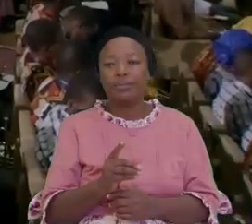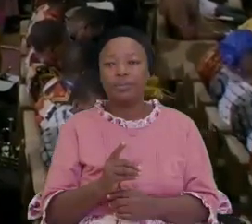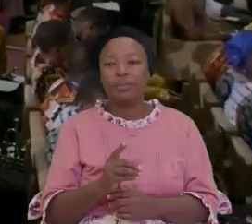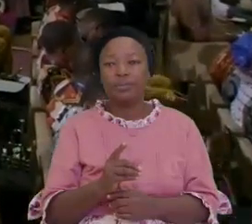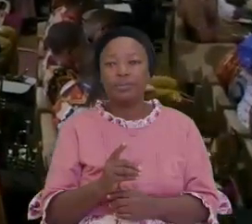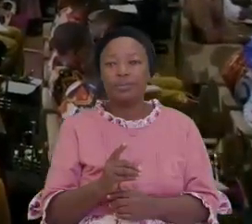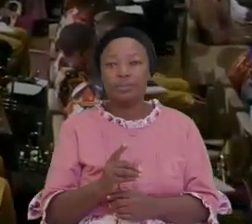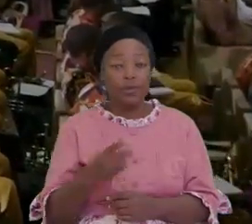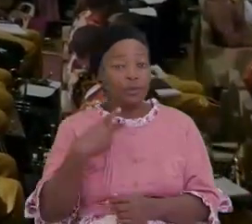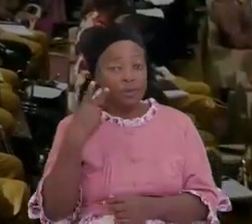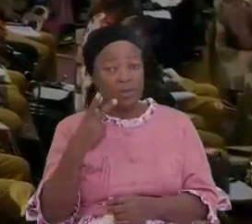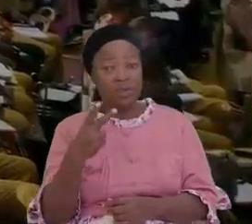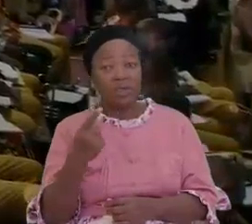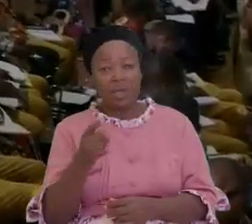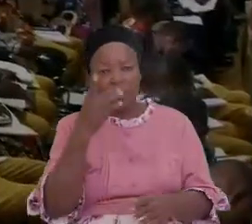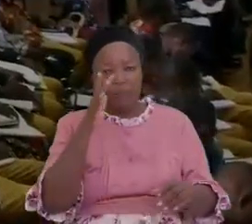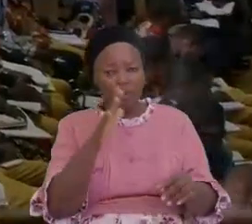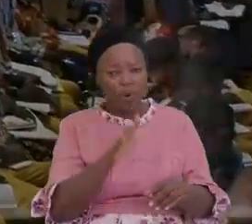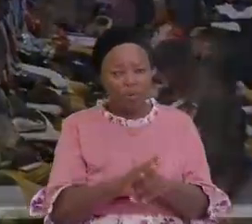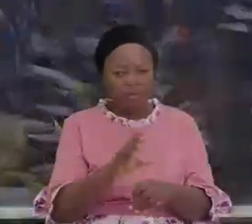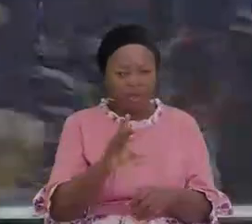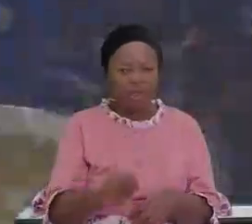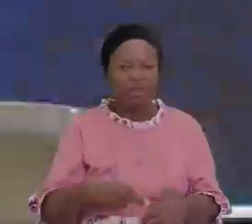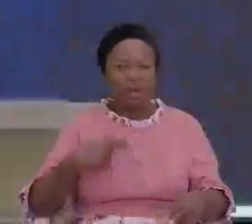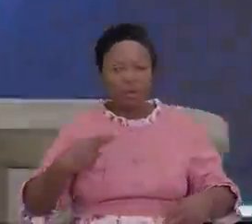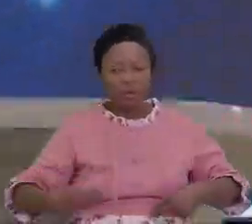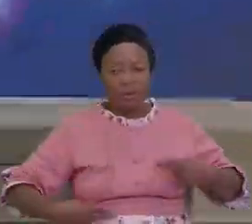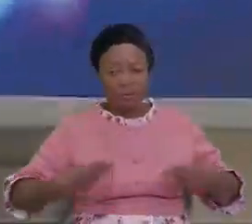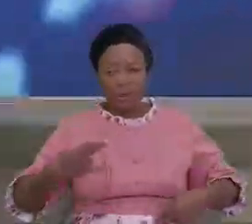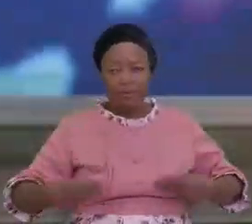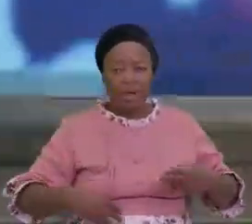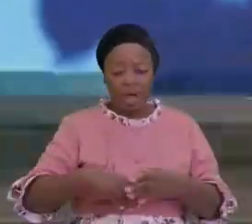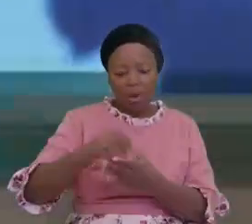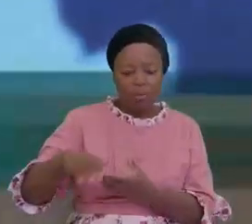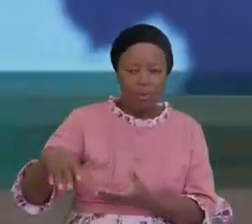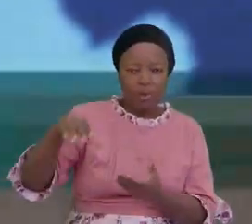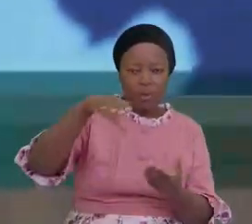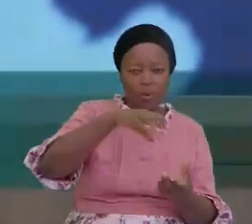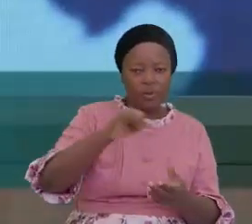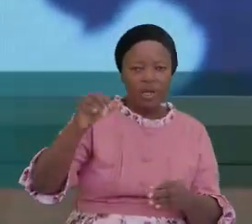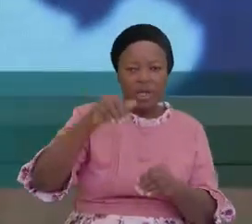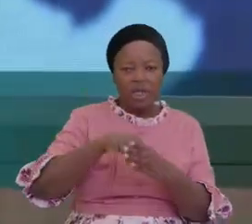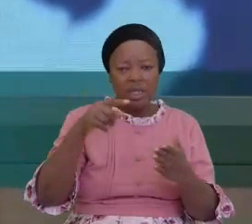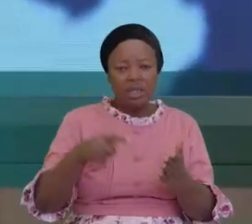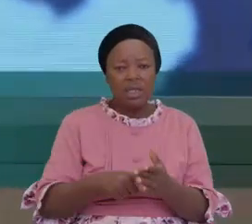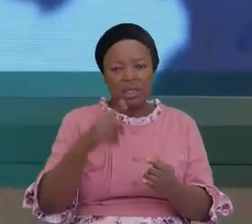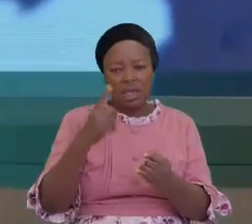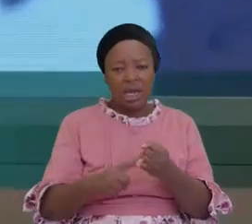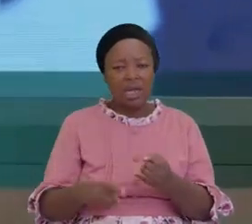We're looking at the promised revival, outpouring in these last